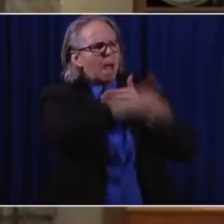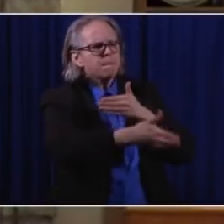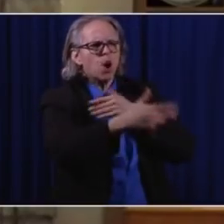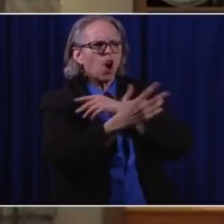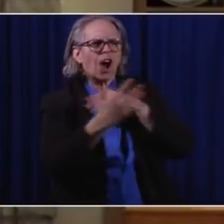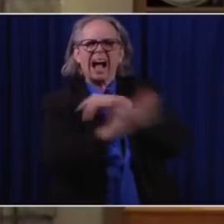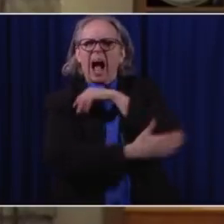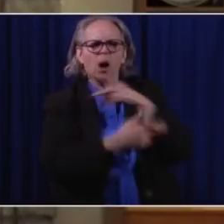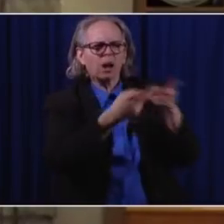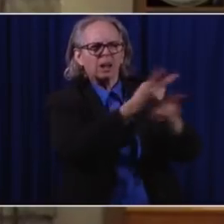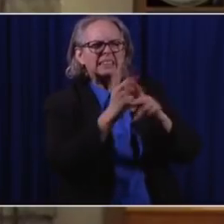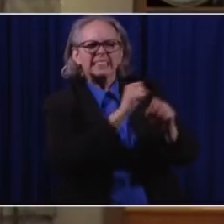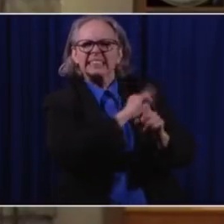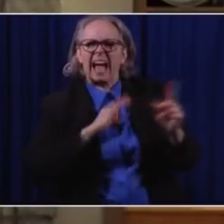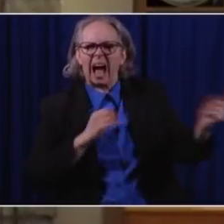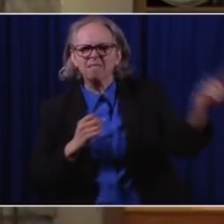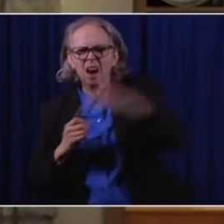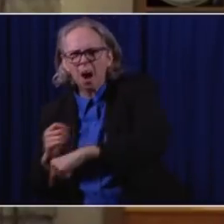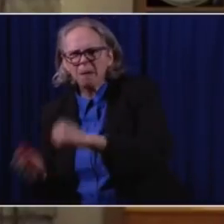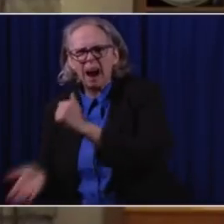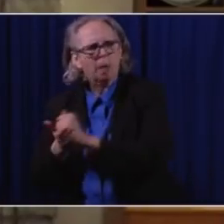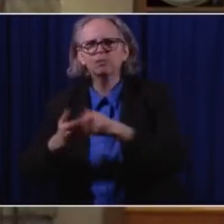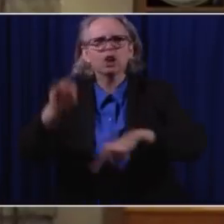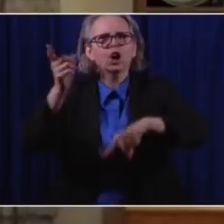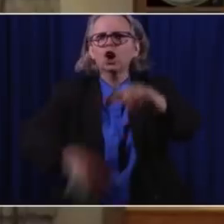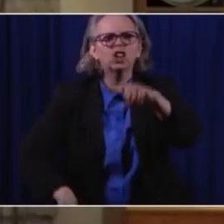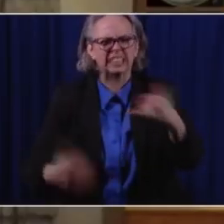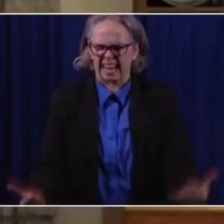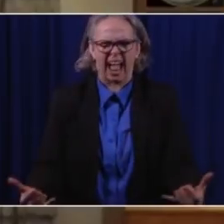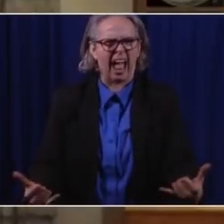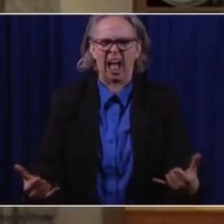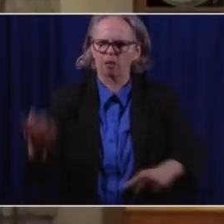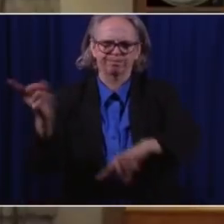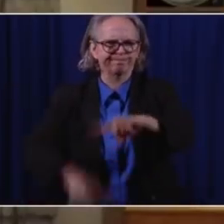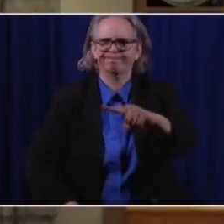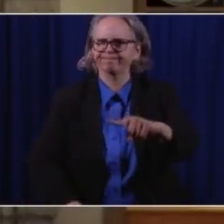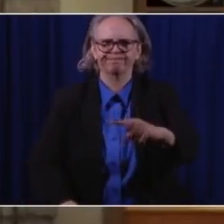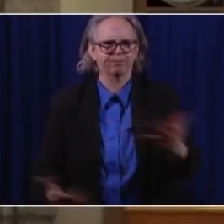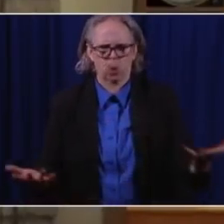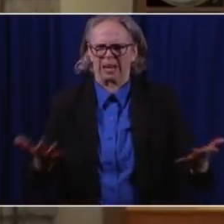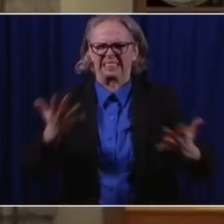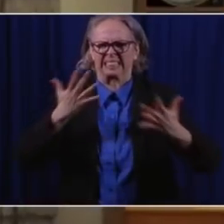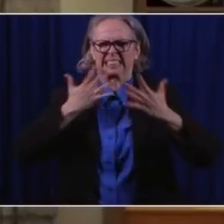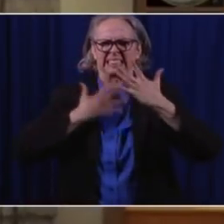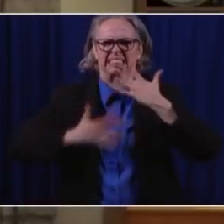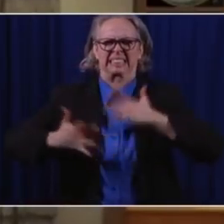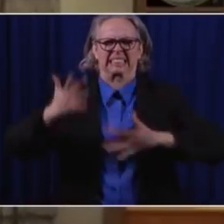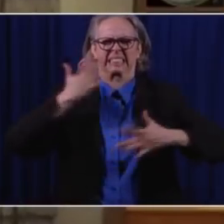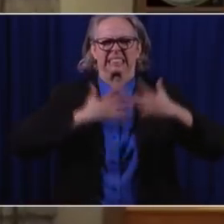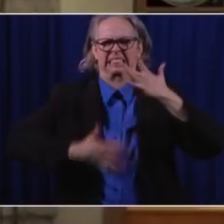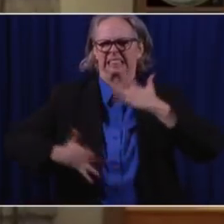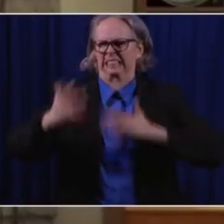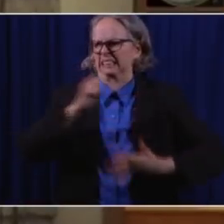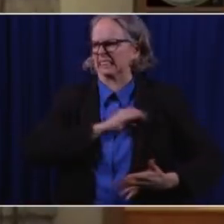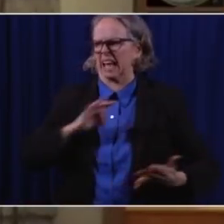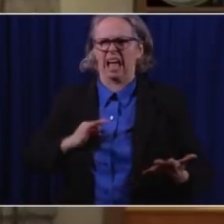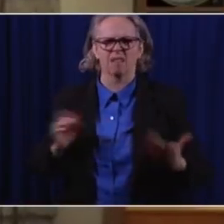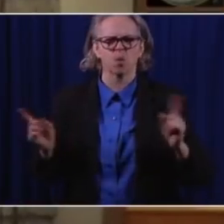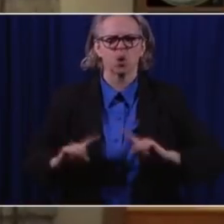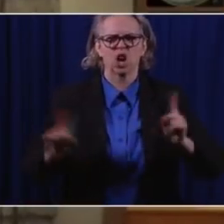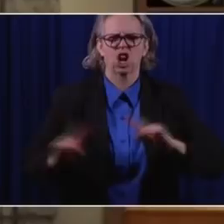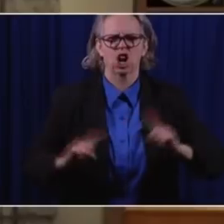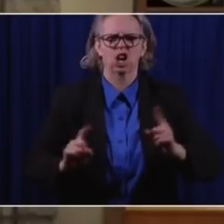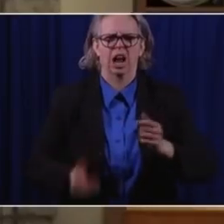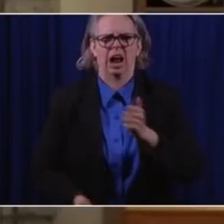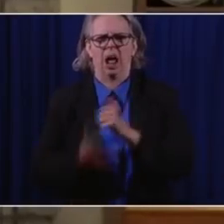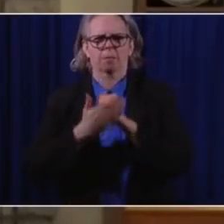country. Other counties may not be seeing continuous uninterrupted increases in the same way that's causing Franklin County to go to